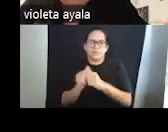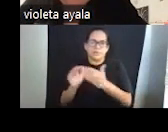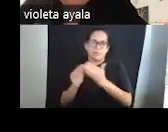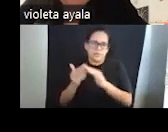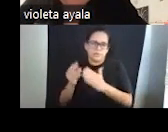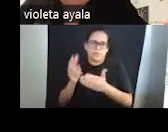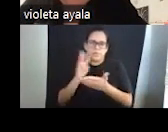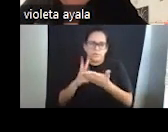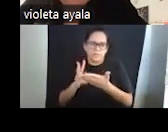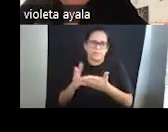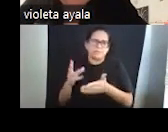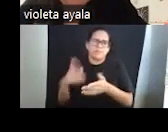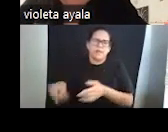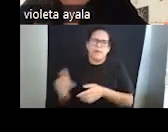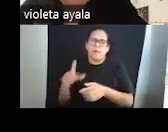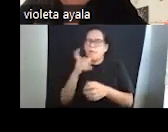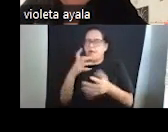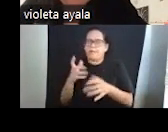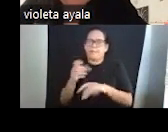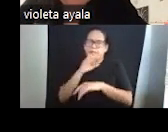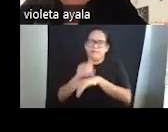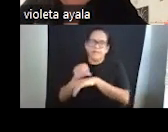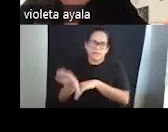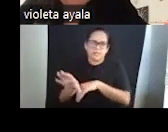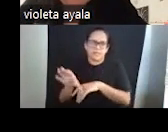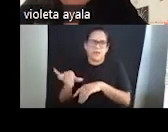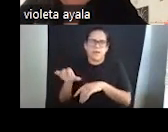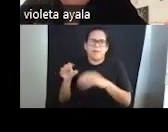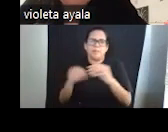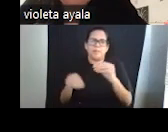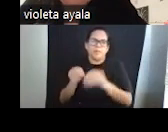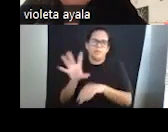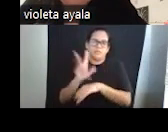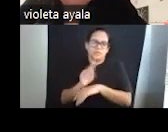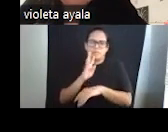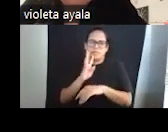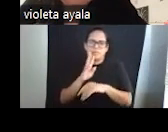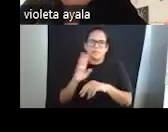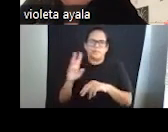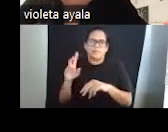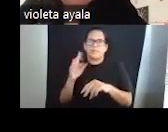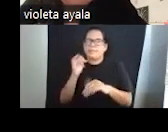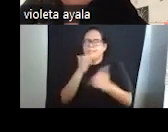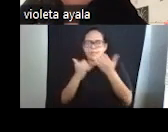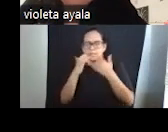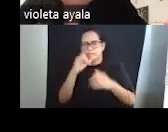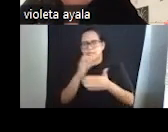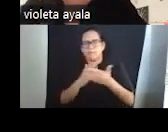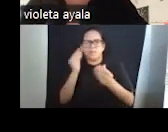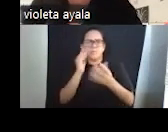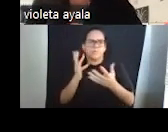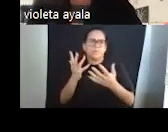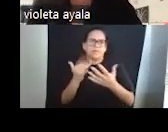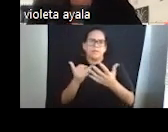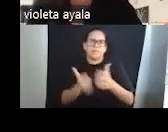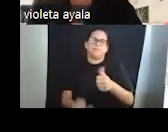that have been deeply affected by more traditionally speaking mis and disinformation that has now been